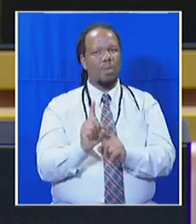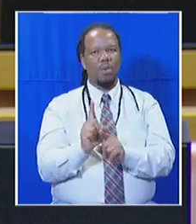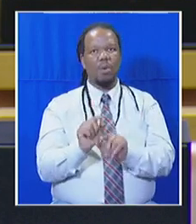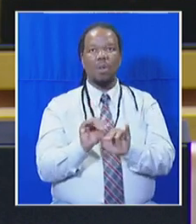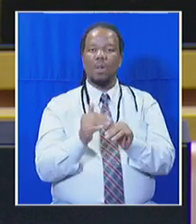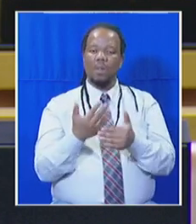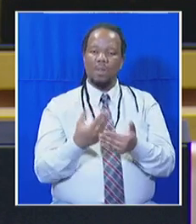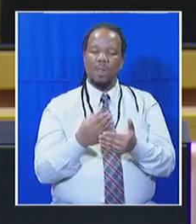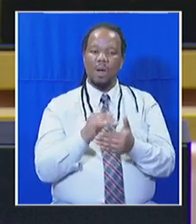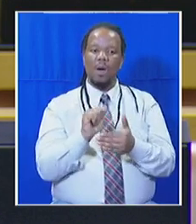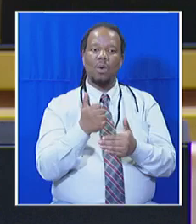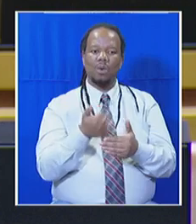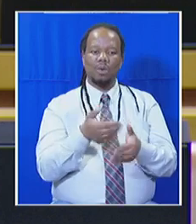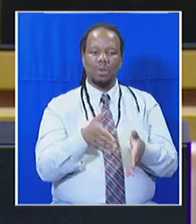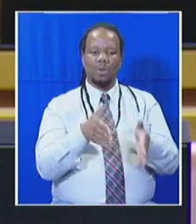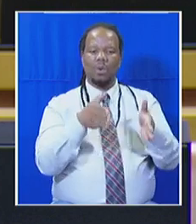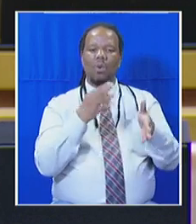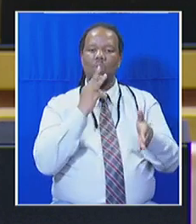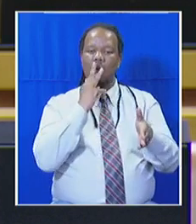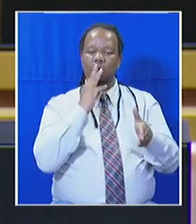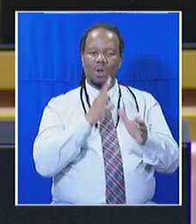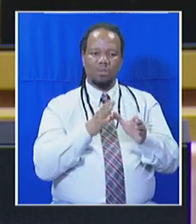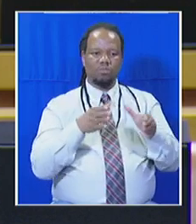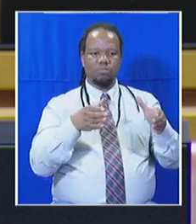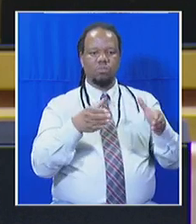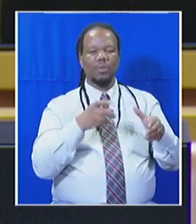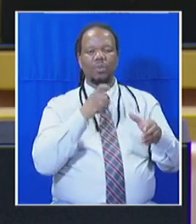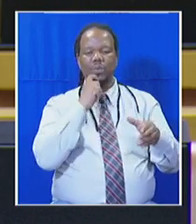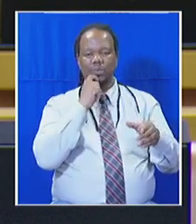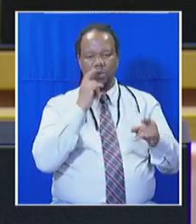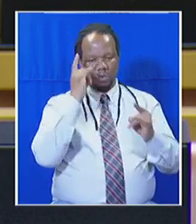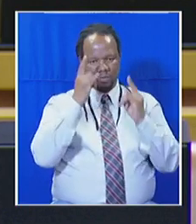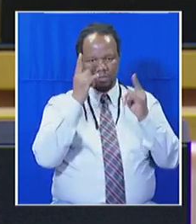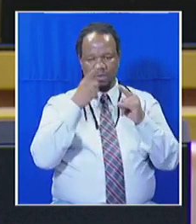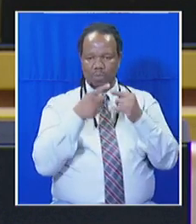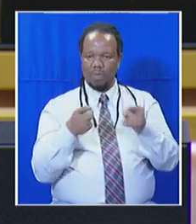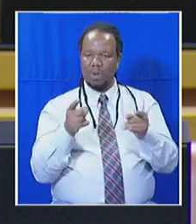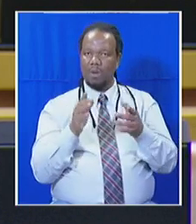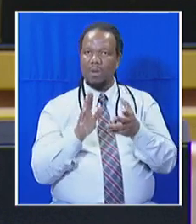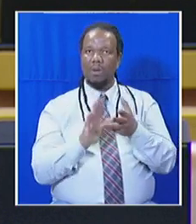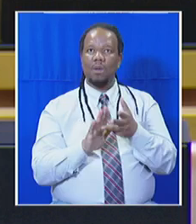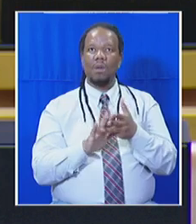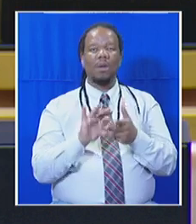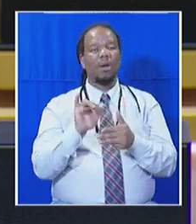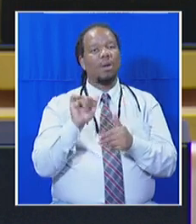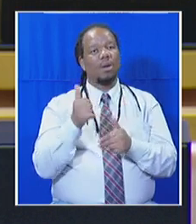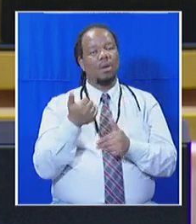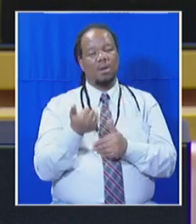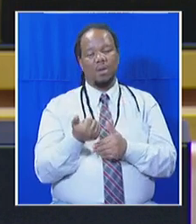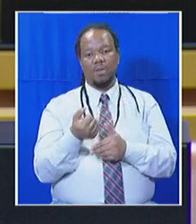the storage capacity using different innovative solutions. The transfer of water to stretched